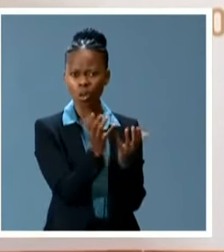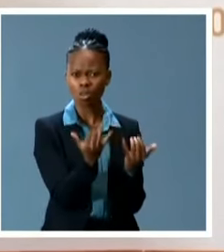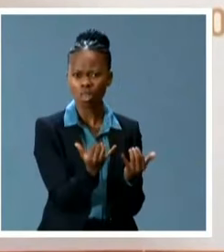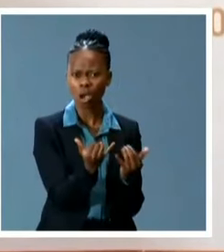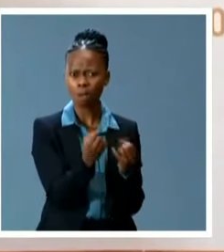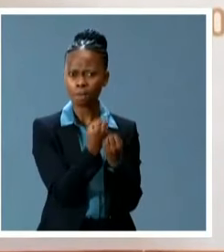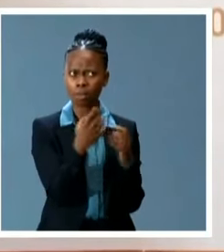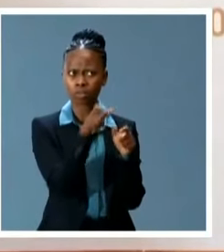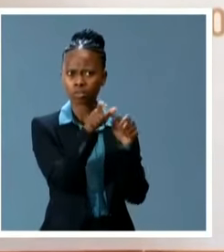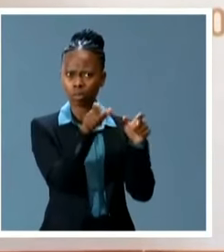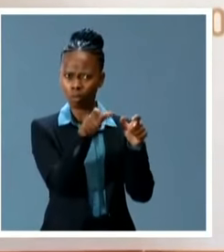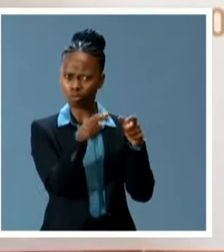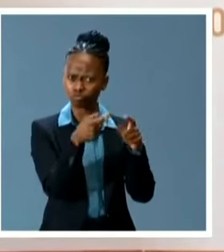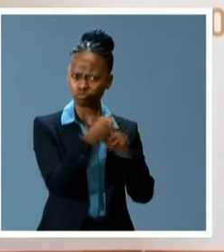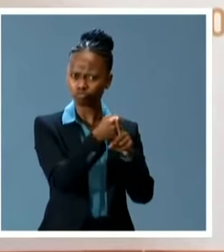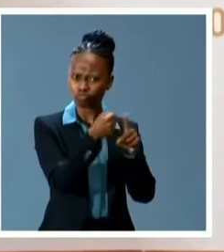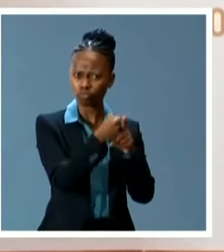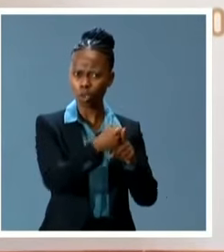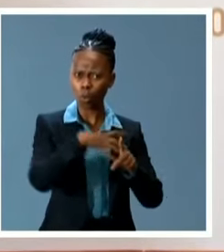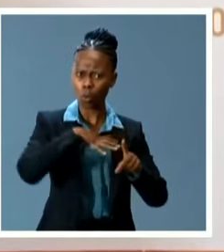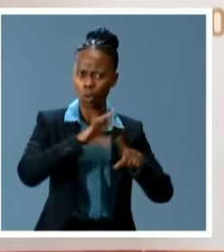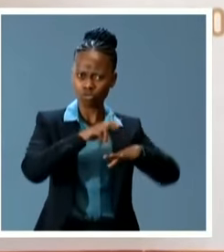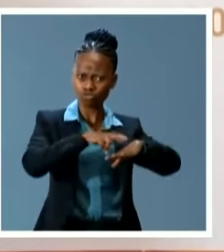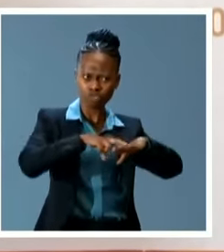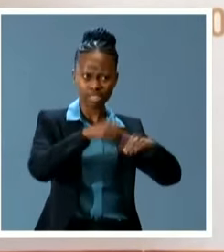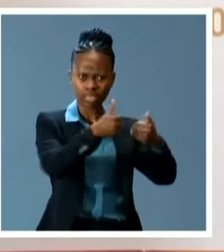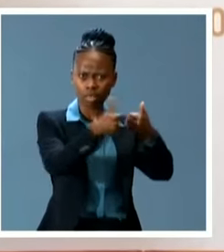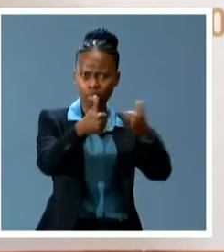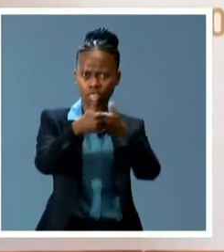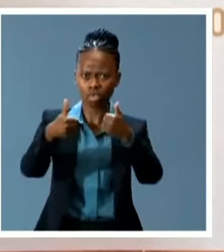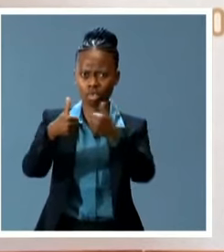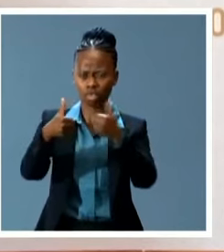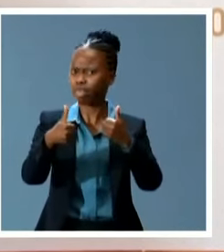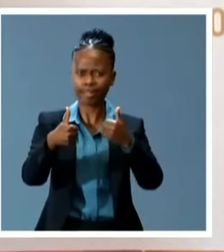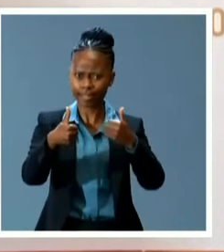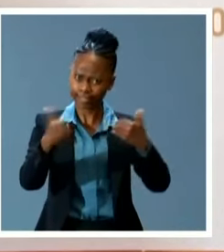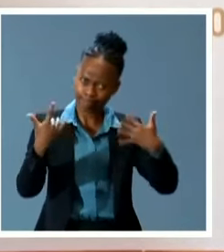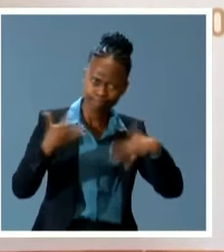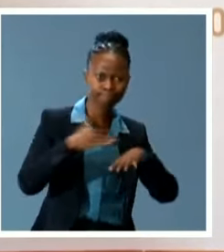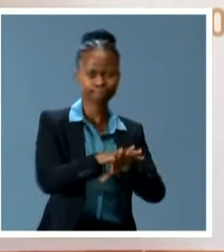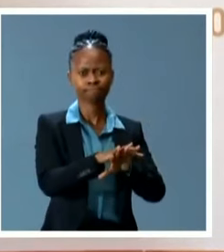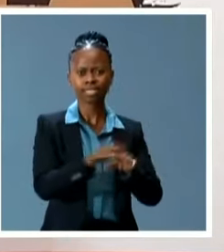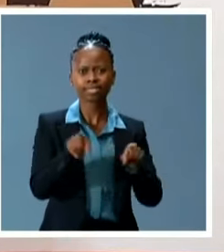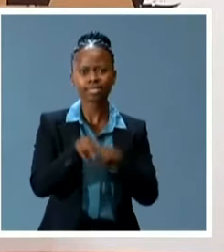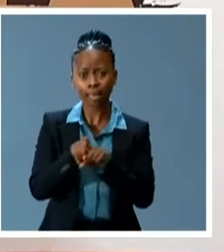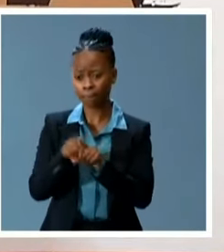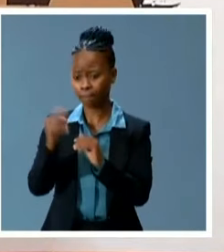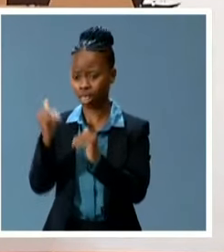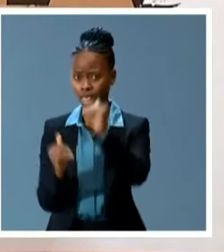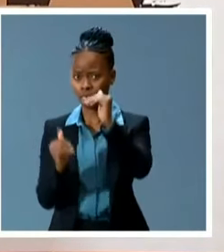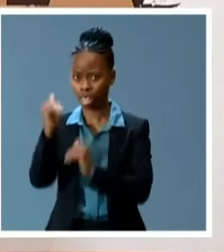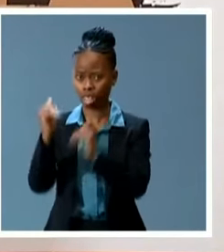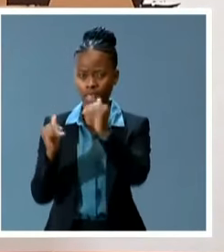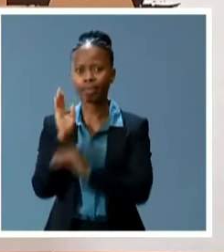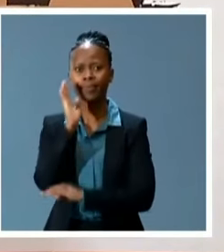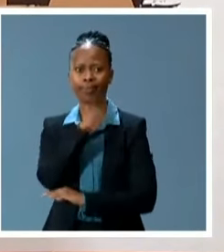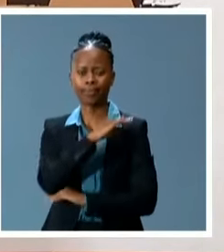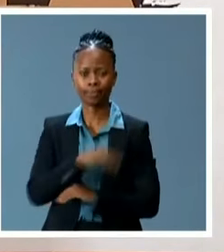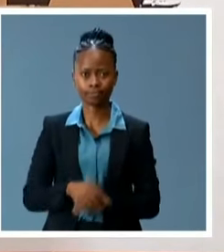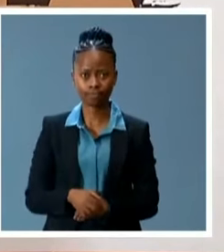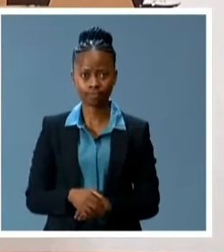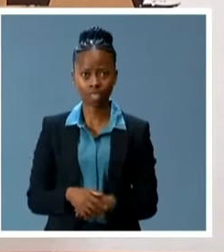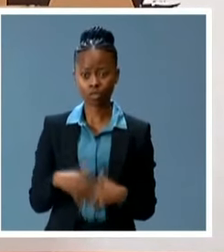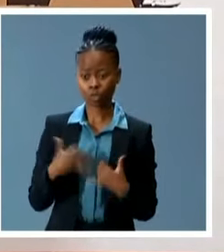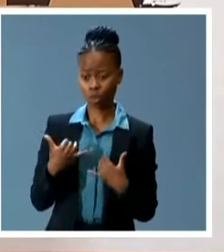firm stance against racism, injustice, and inequality. In his memory, we